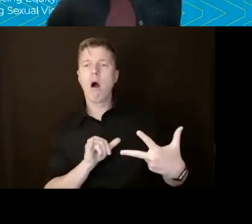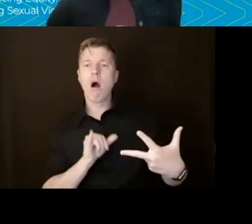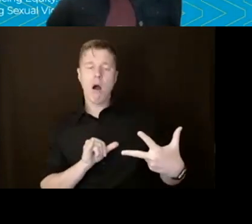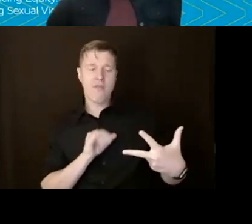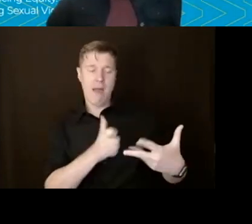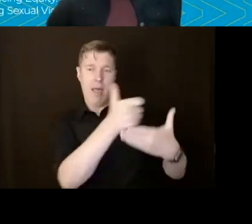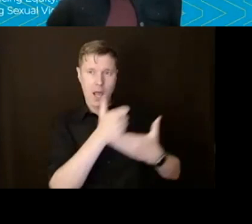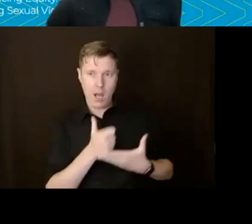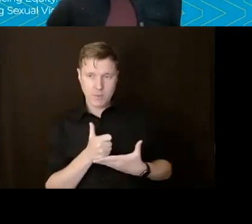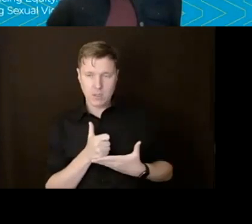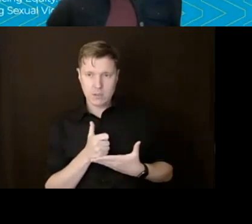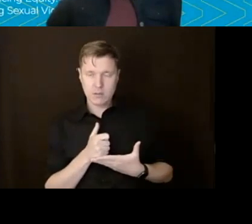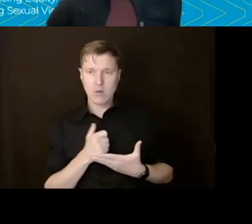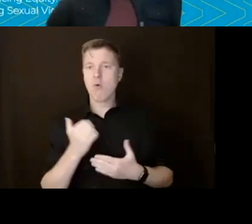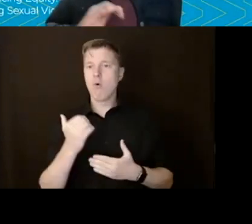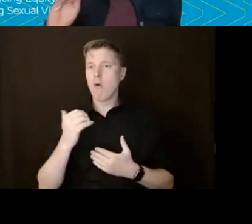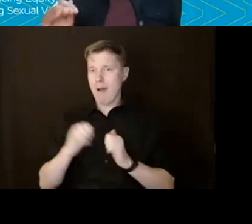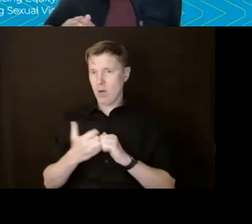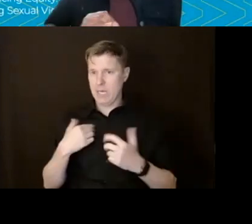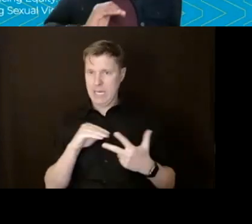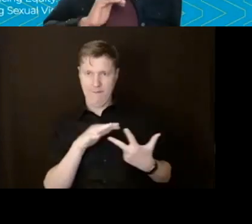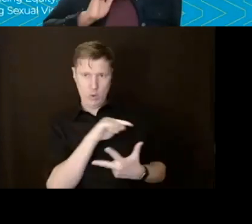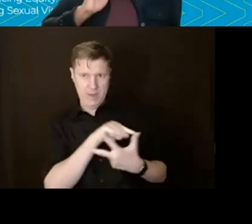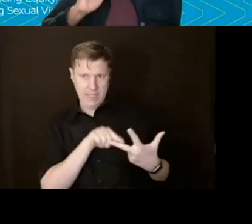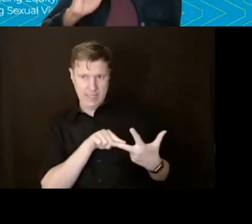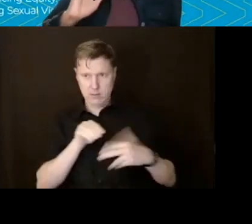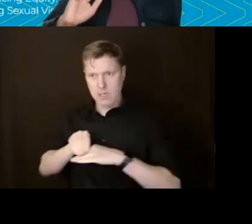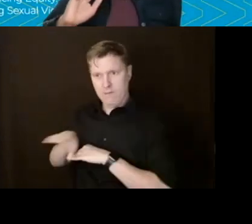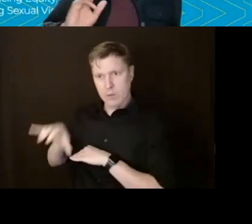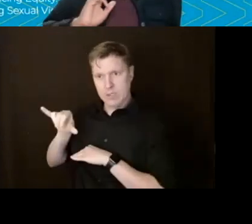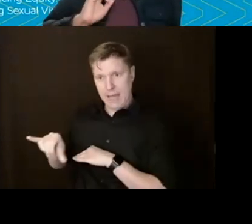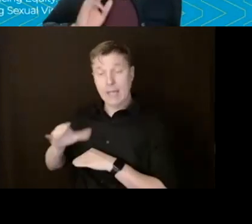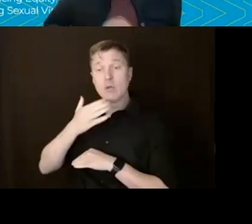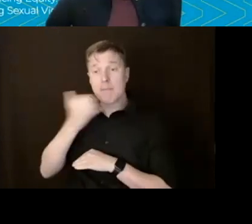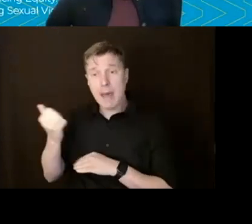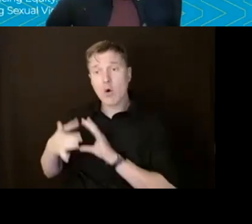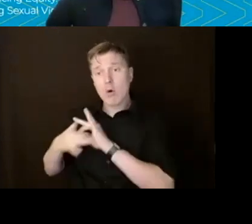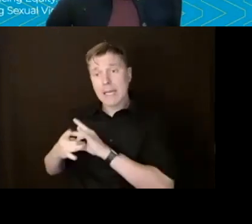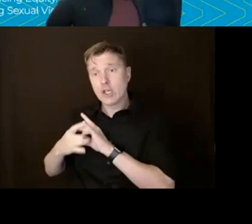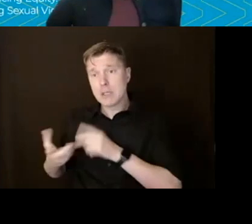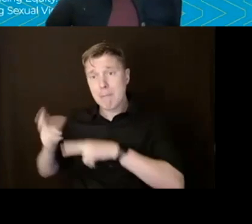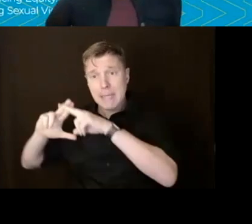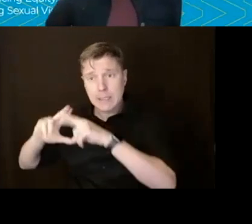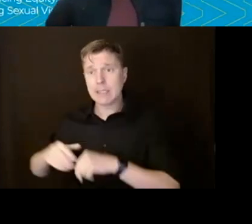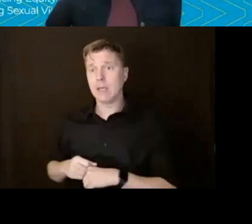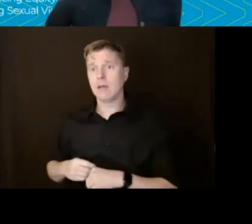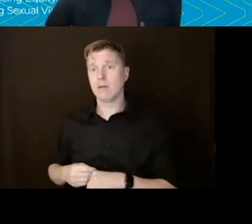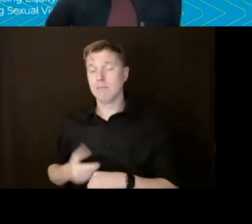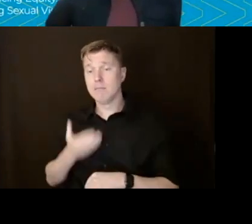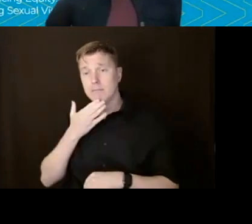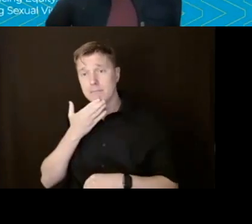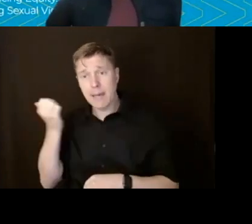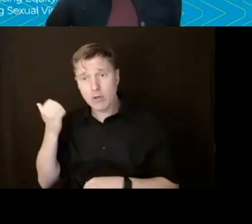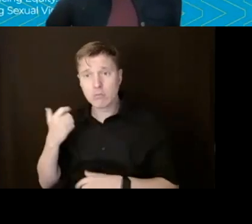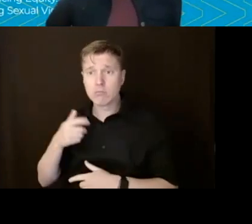action to influence those patterns towards greater coherence, greater relationship, greater resilience. So